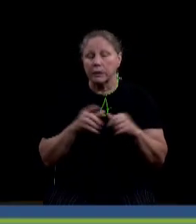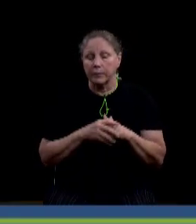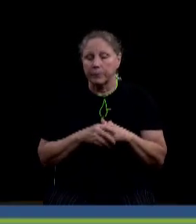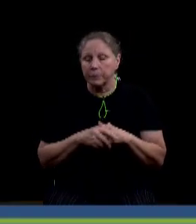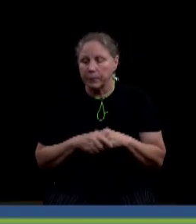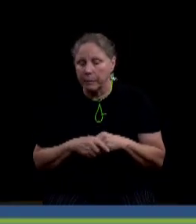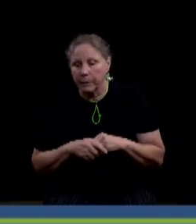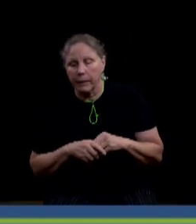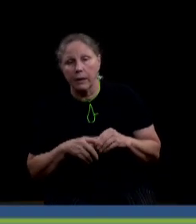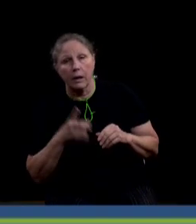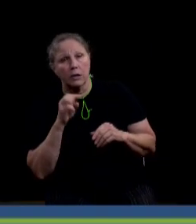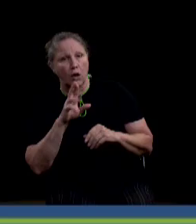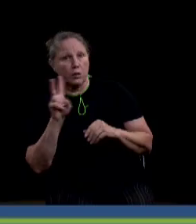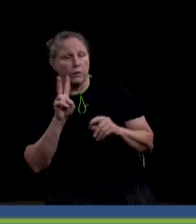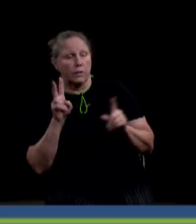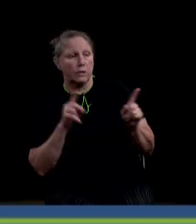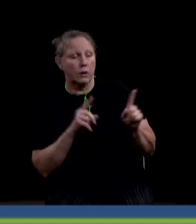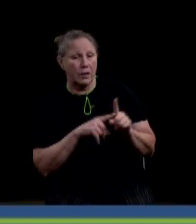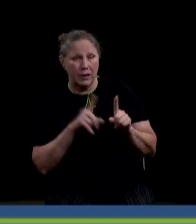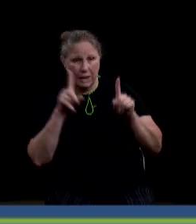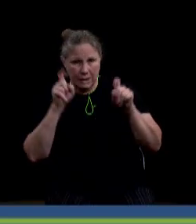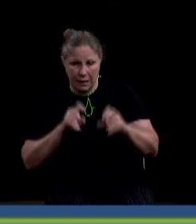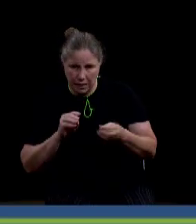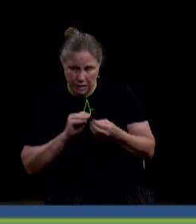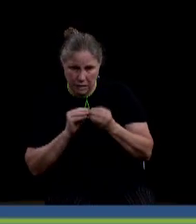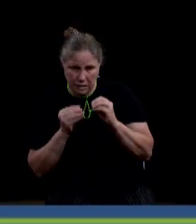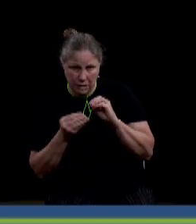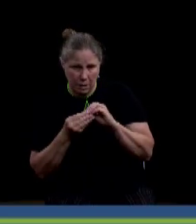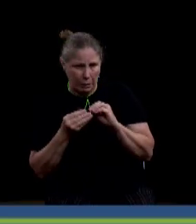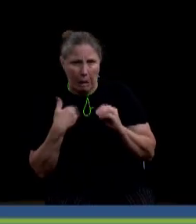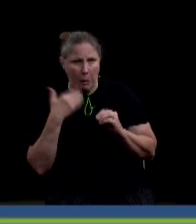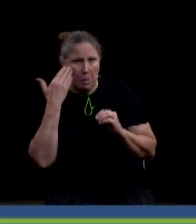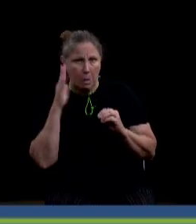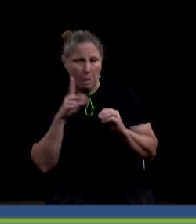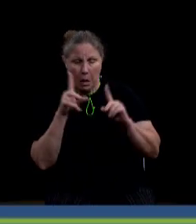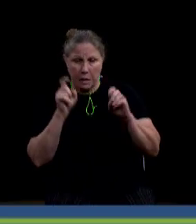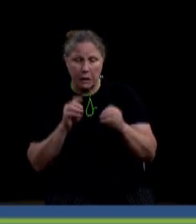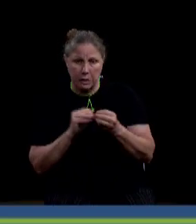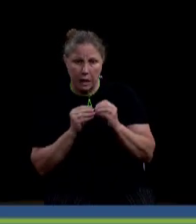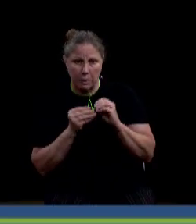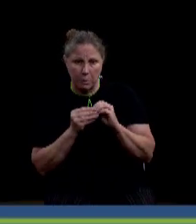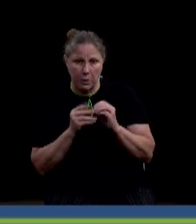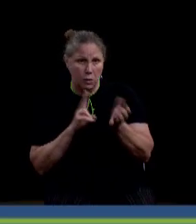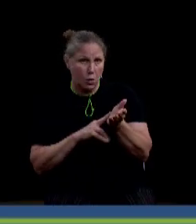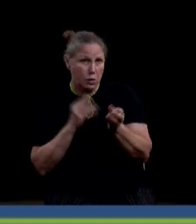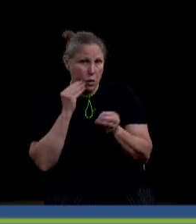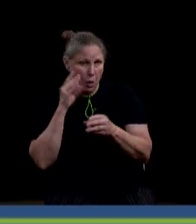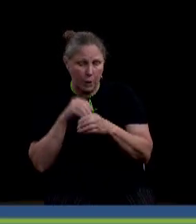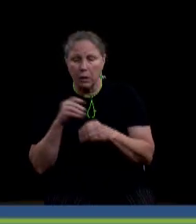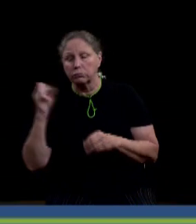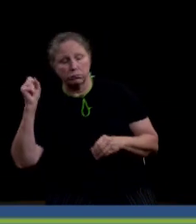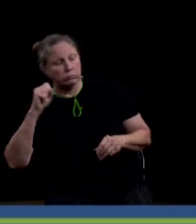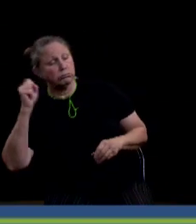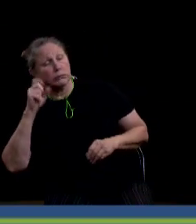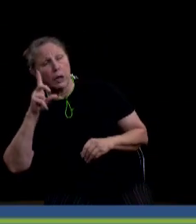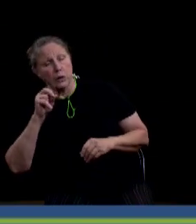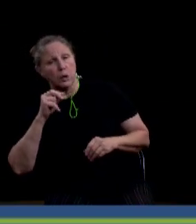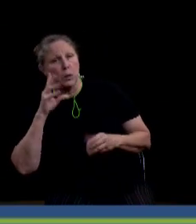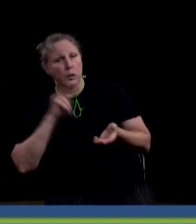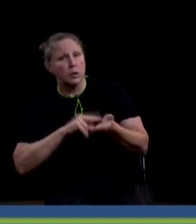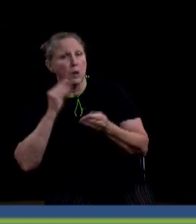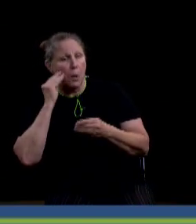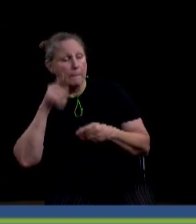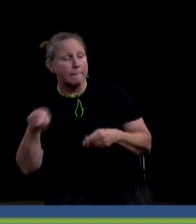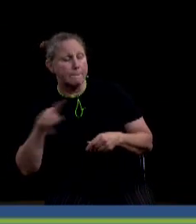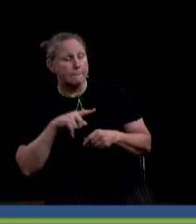numbers include the nursing home? They do. They only include the nursing home, not the Centers Farm. So just Right. that big peak between